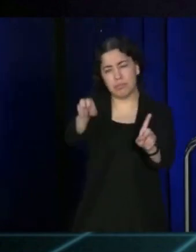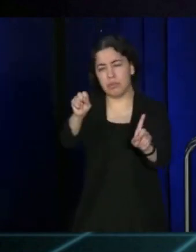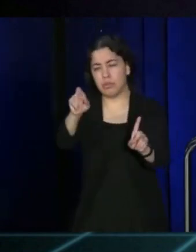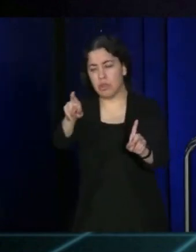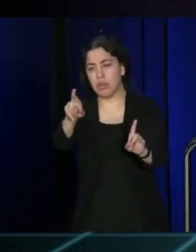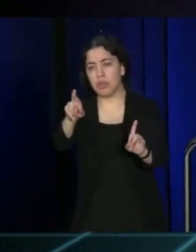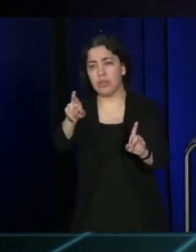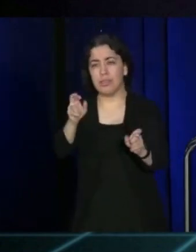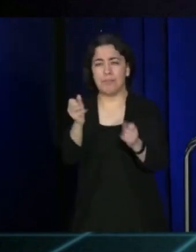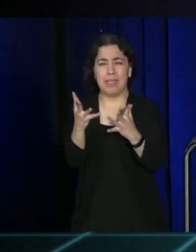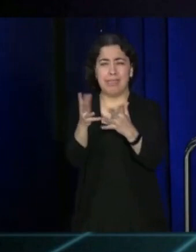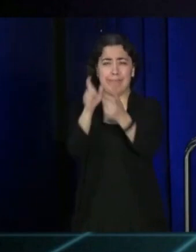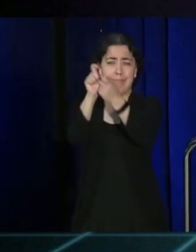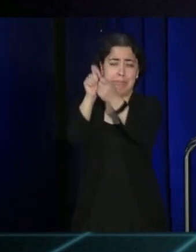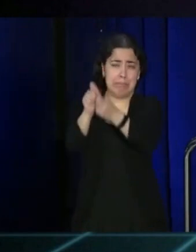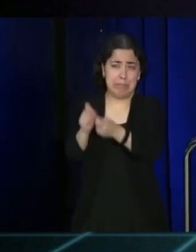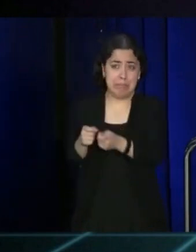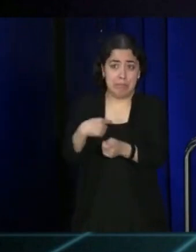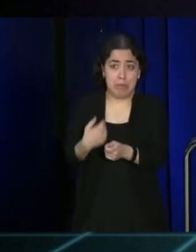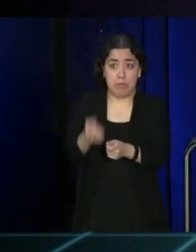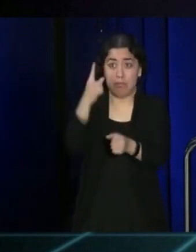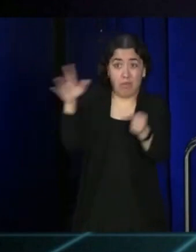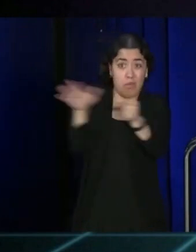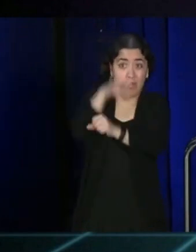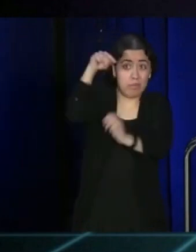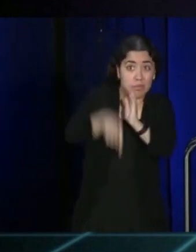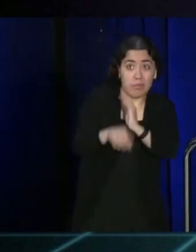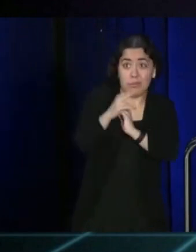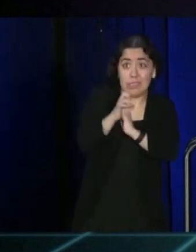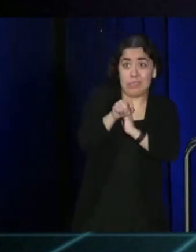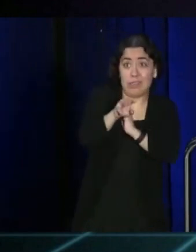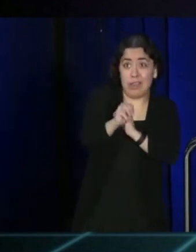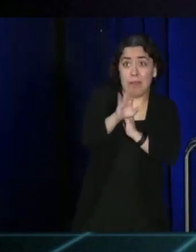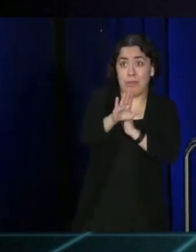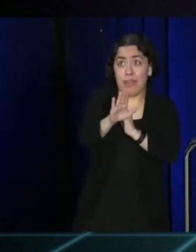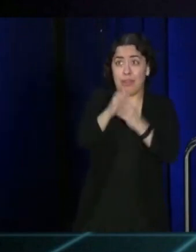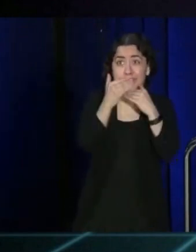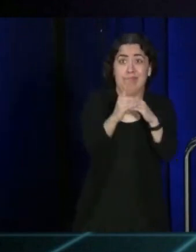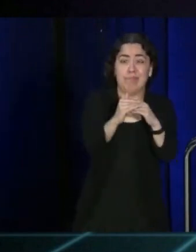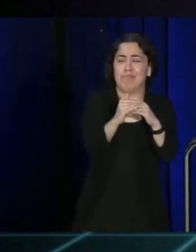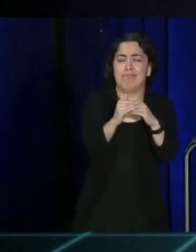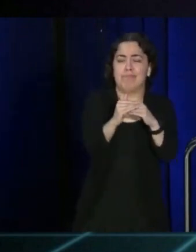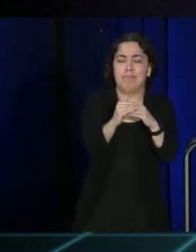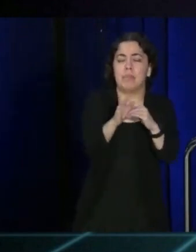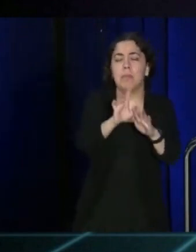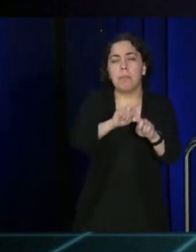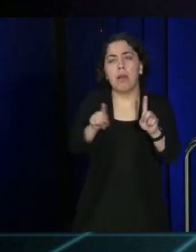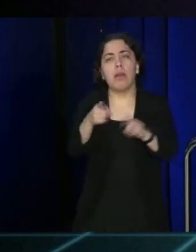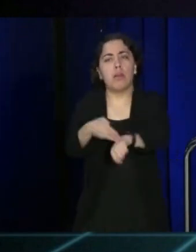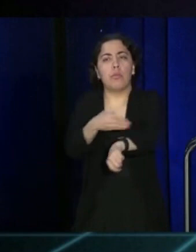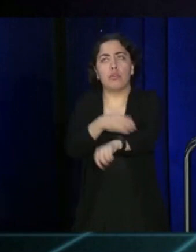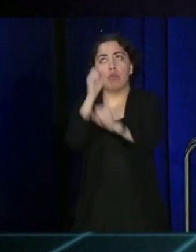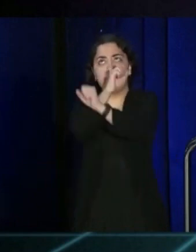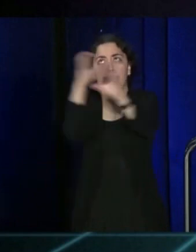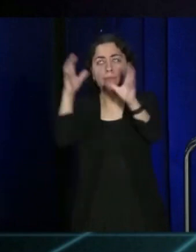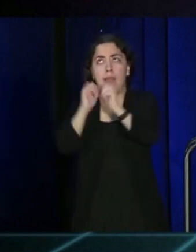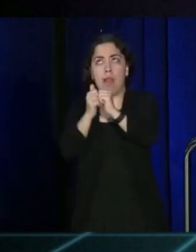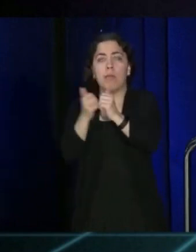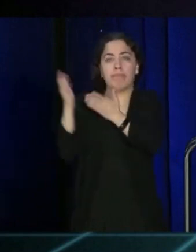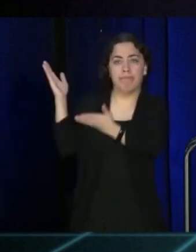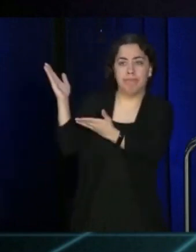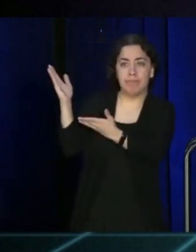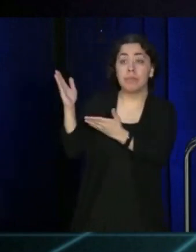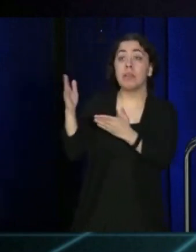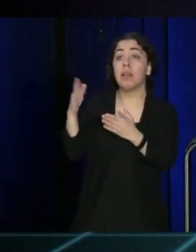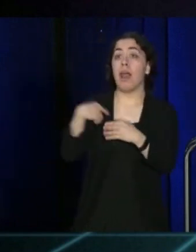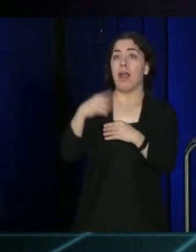understand all of their constraints. But yeah, this is how we could improve the user experience. And I saw, when I made this slide, I